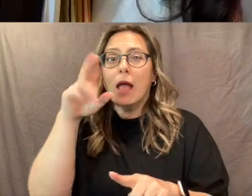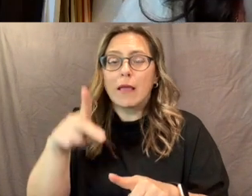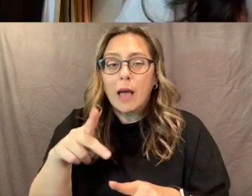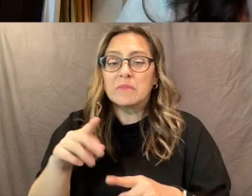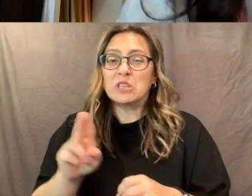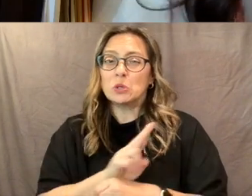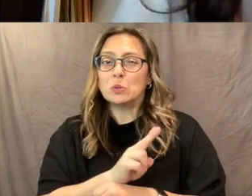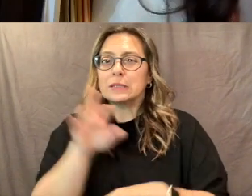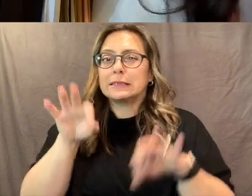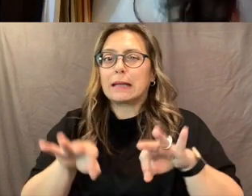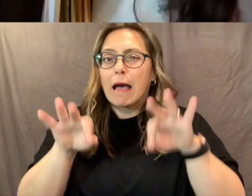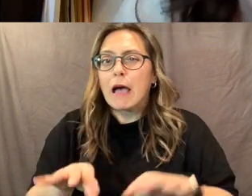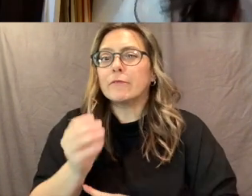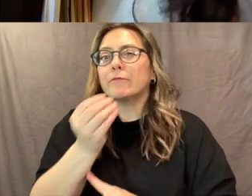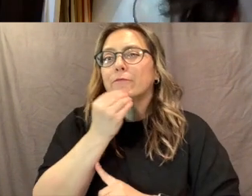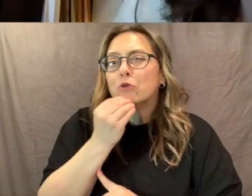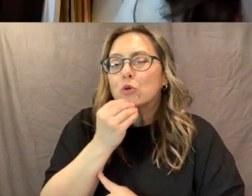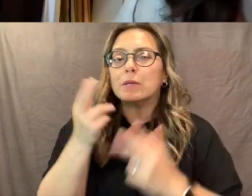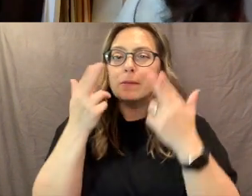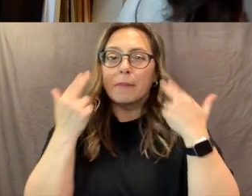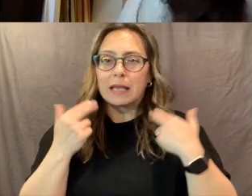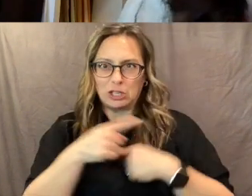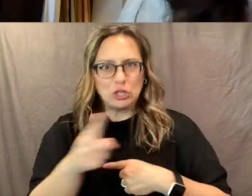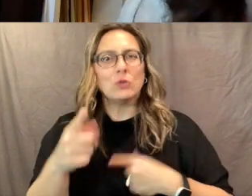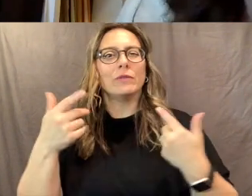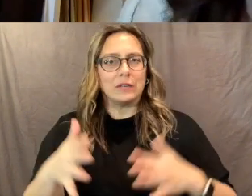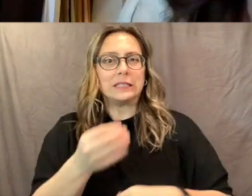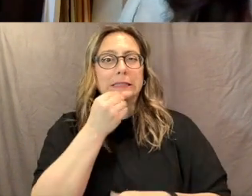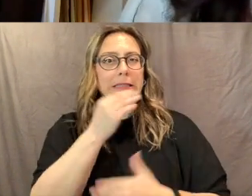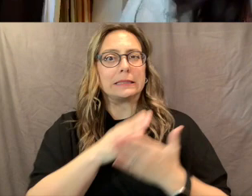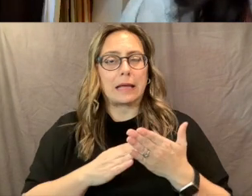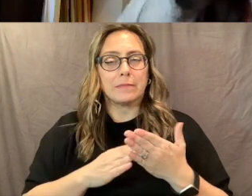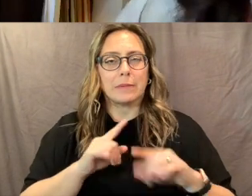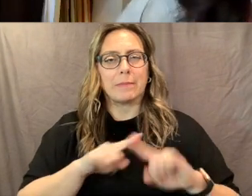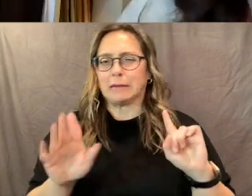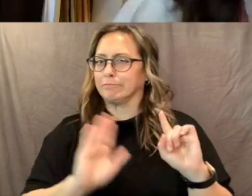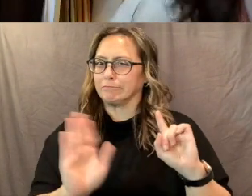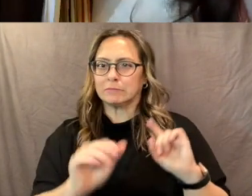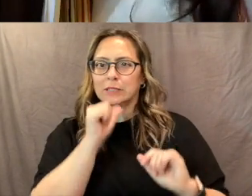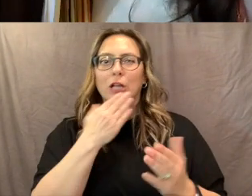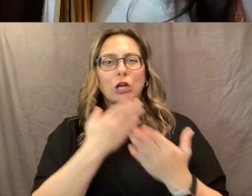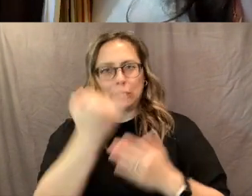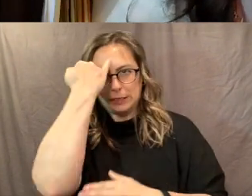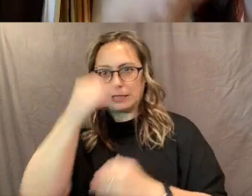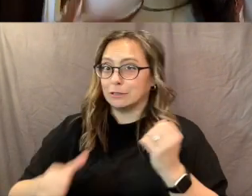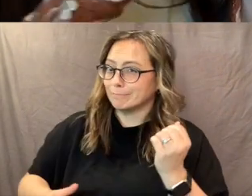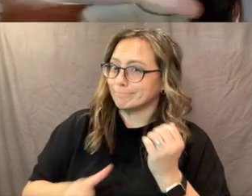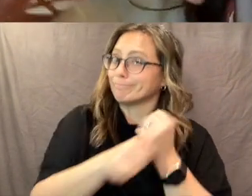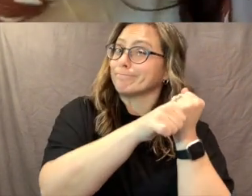use as dyes in food and makeup, so you've definitely also eaten some. But I think it's for the best if you don't put it up your butt